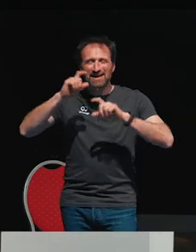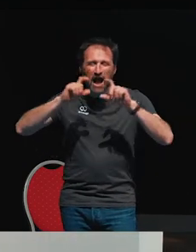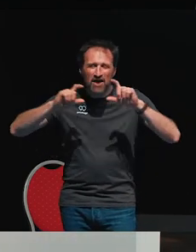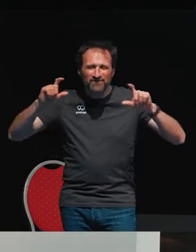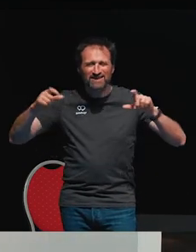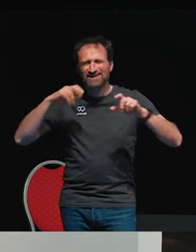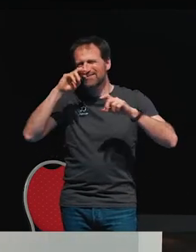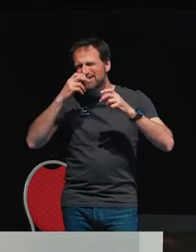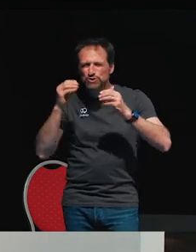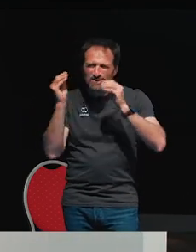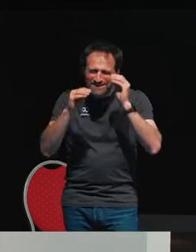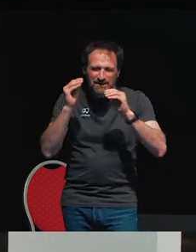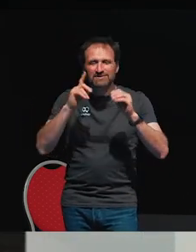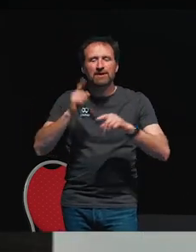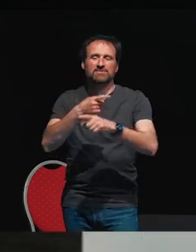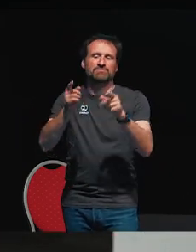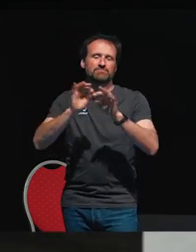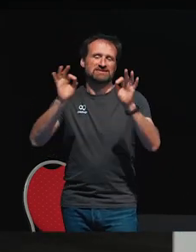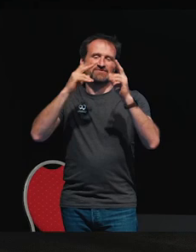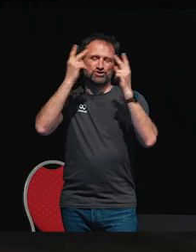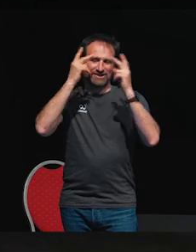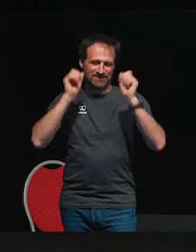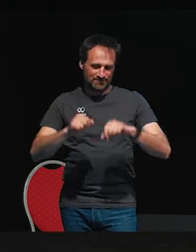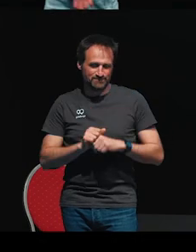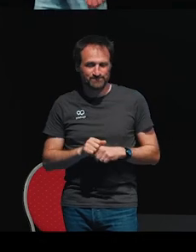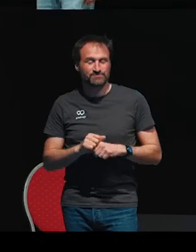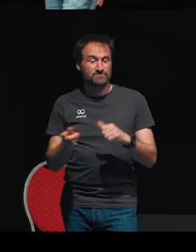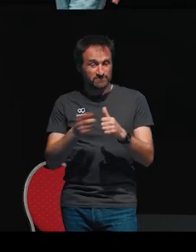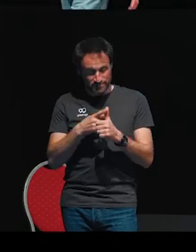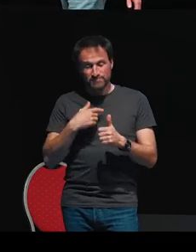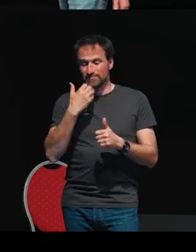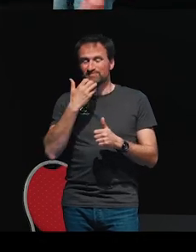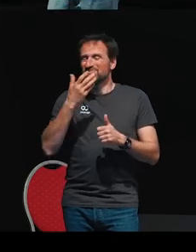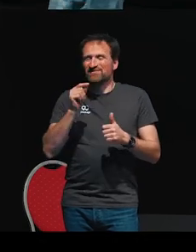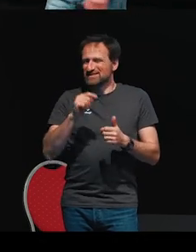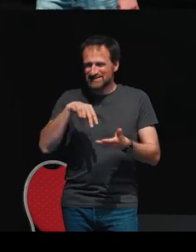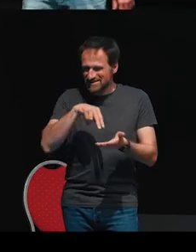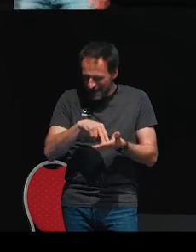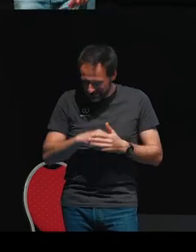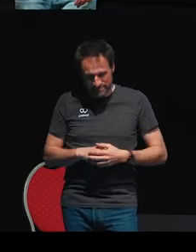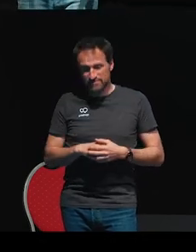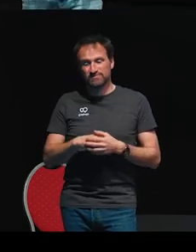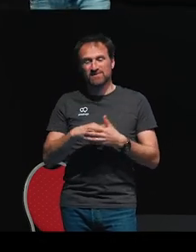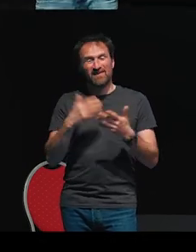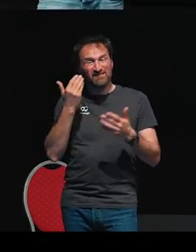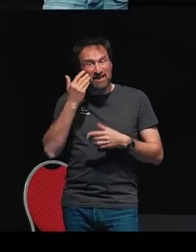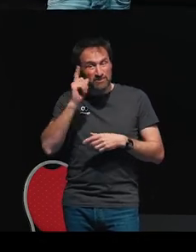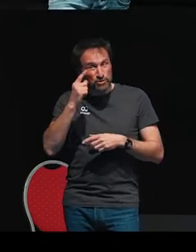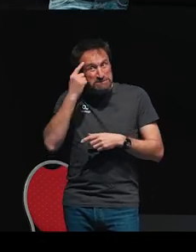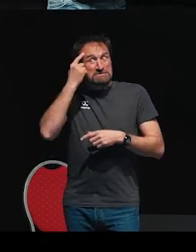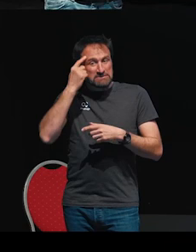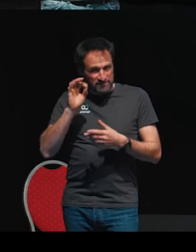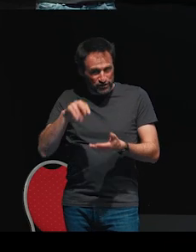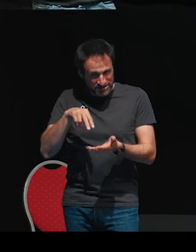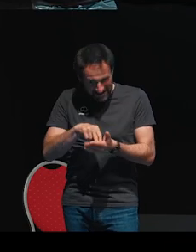easily. What I will talk about is what is state, when to care about state, then I will introduce